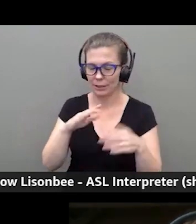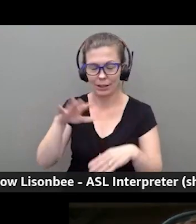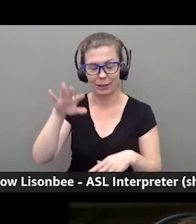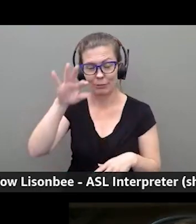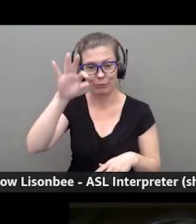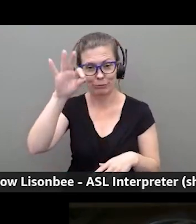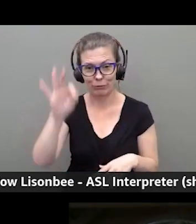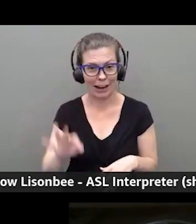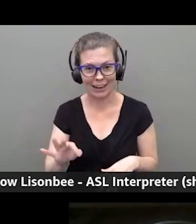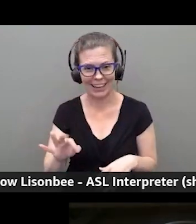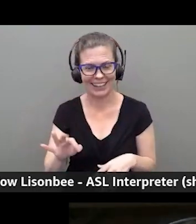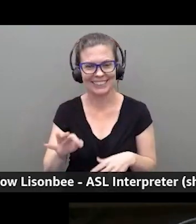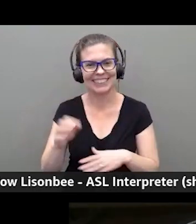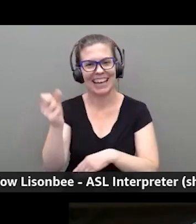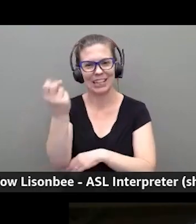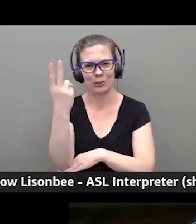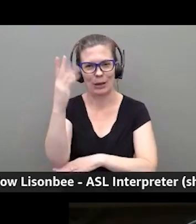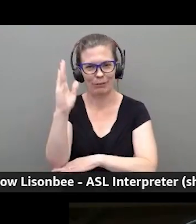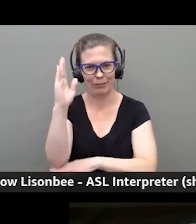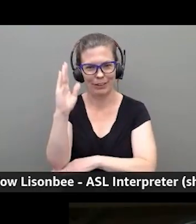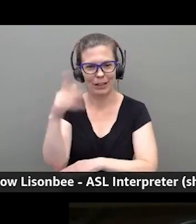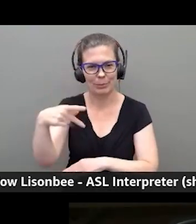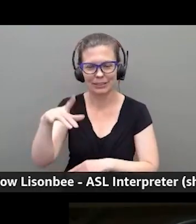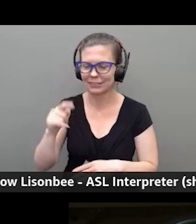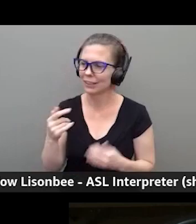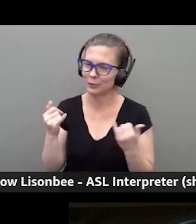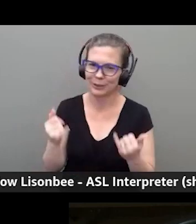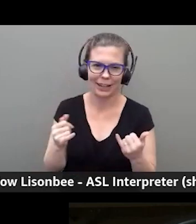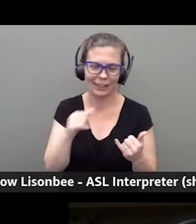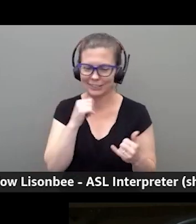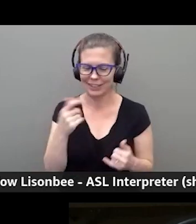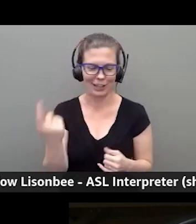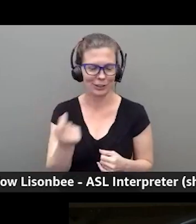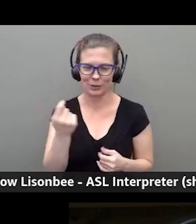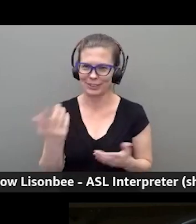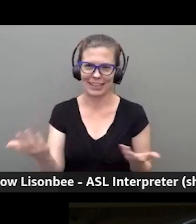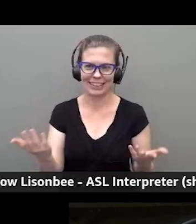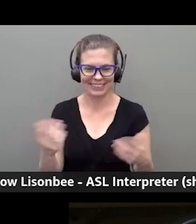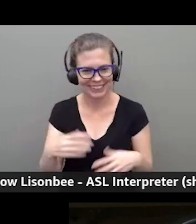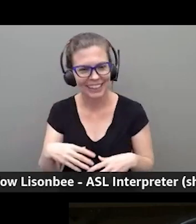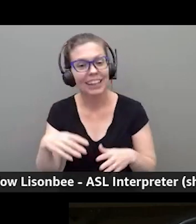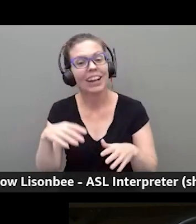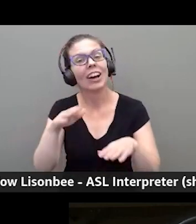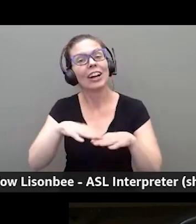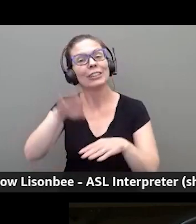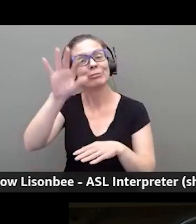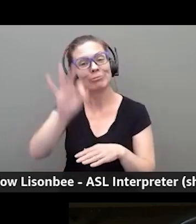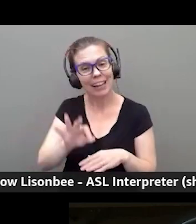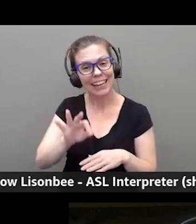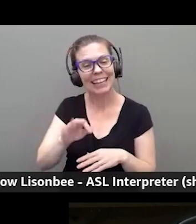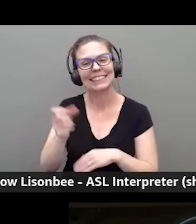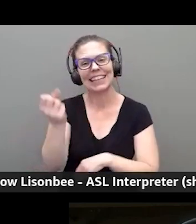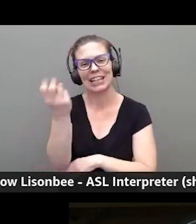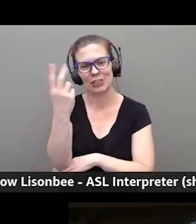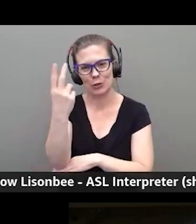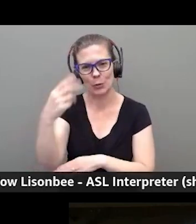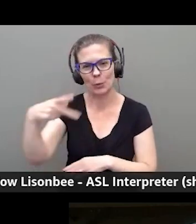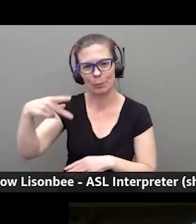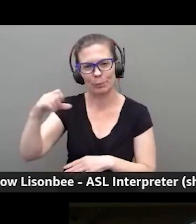Fridays at noon Pacific. Today is definitely not Tuesday. On Fridays at noon Pacific